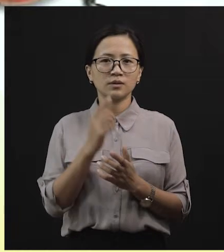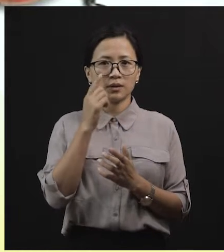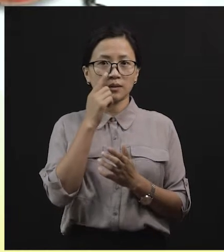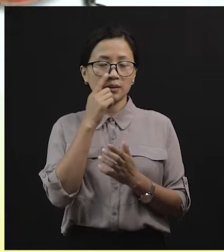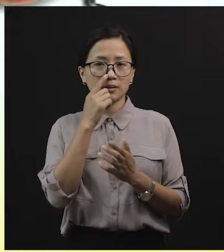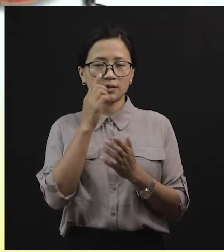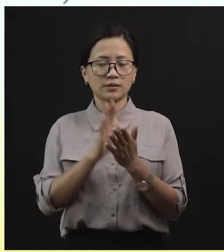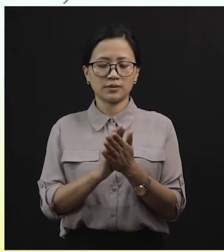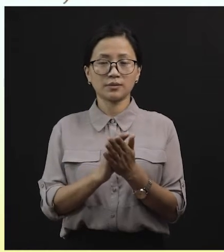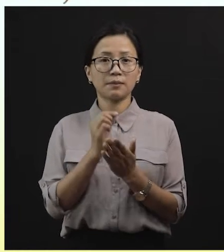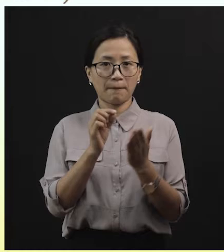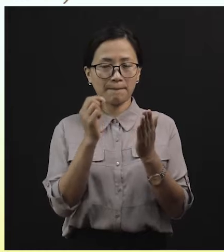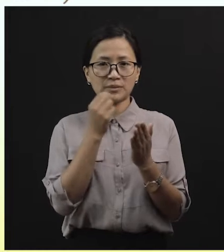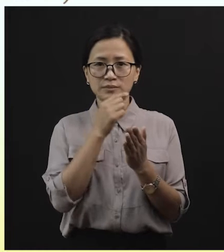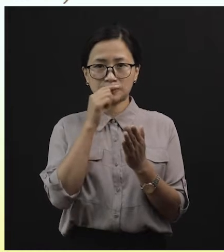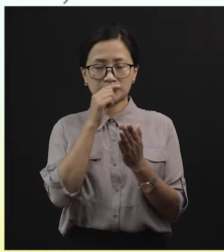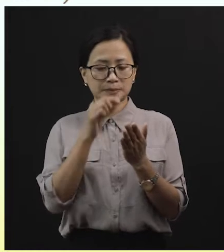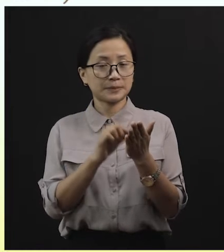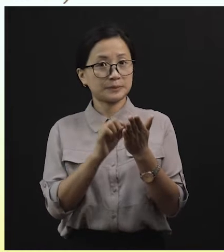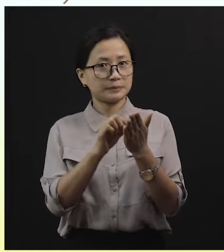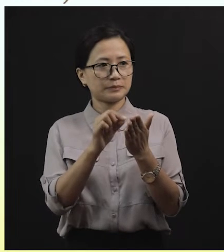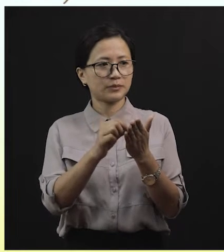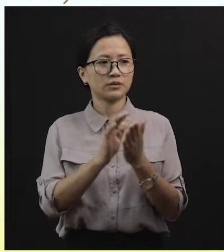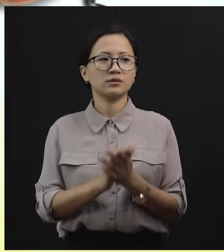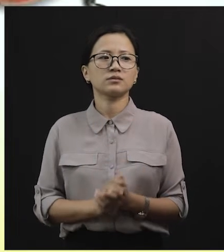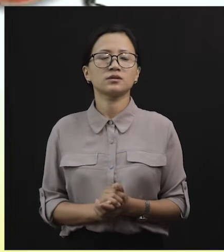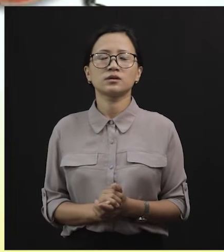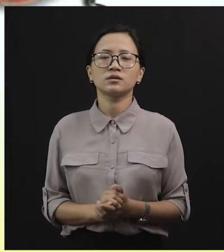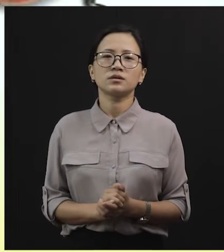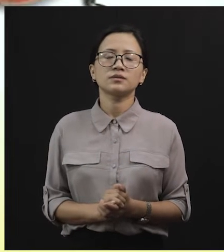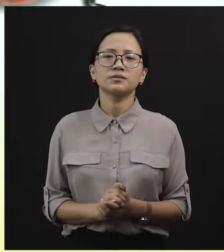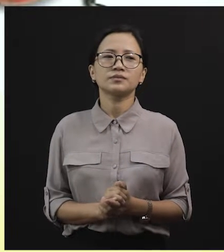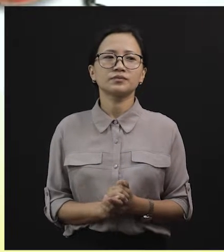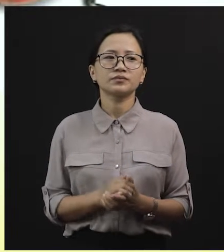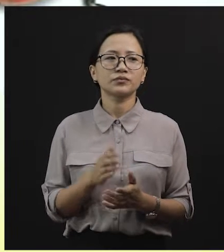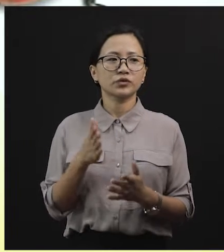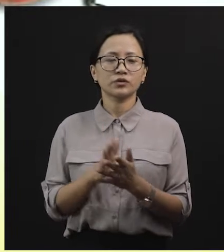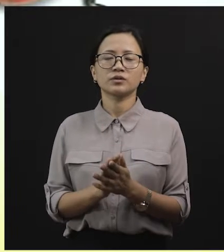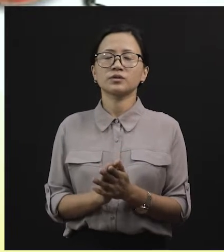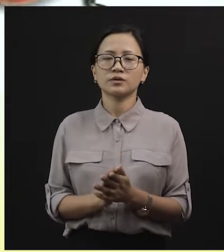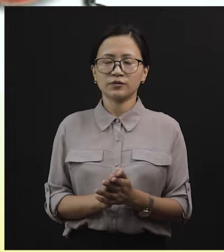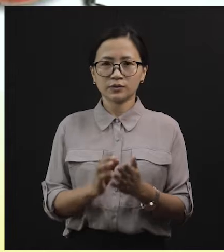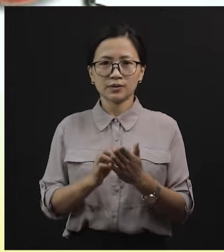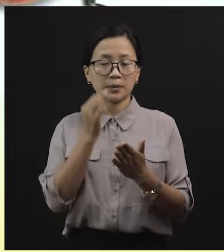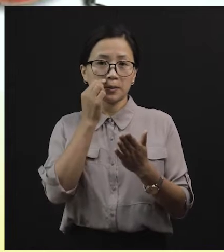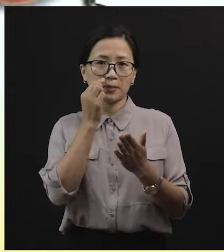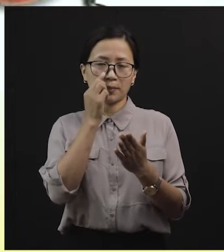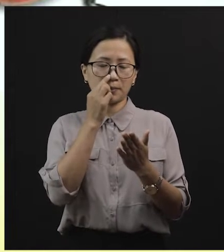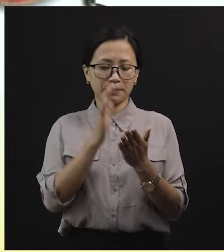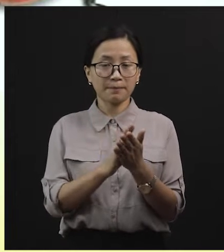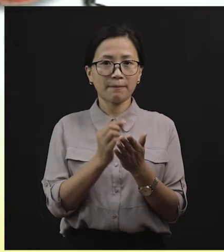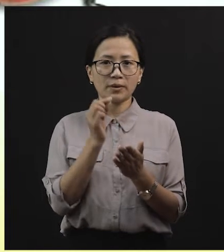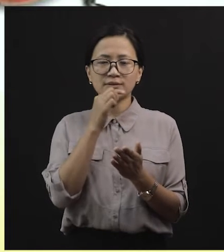poem is, hurt no living things, not even ladybird or